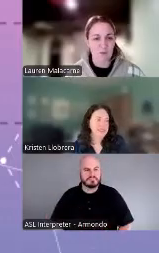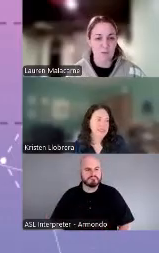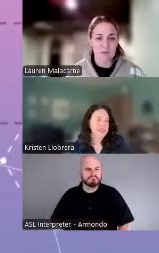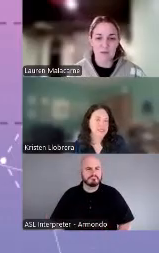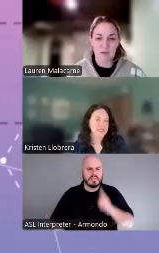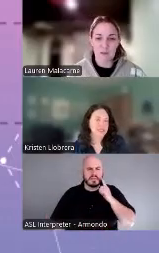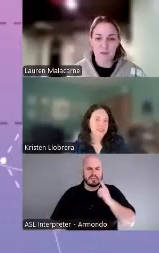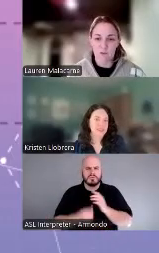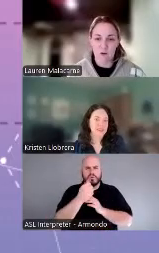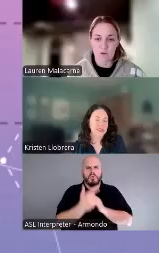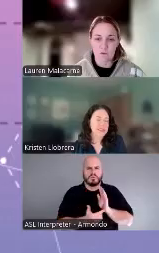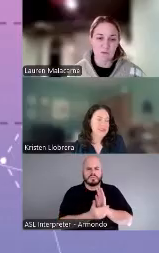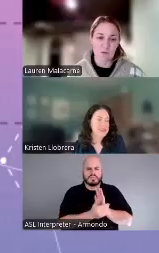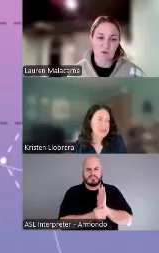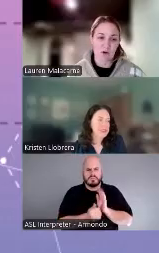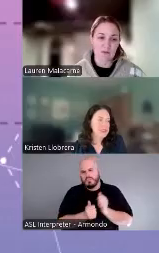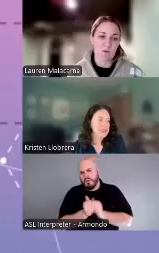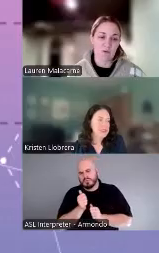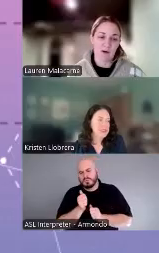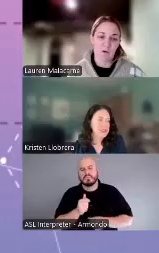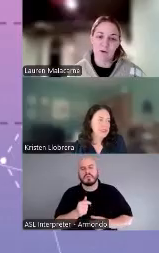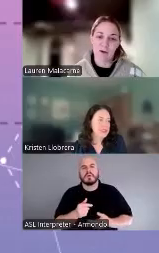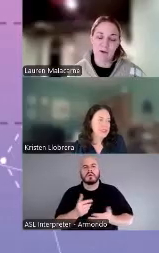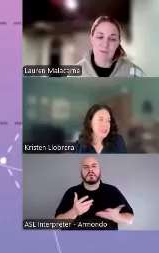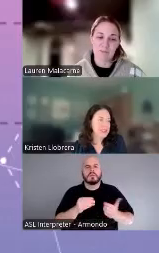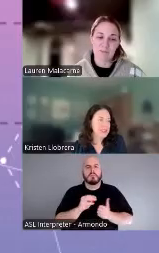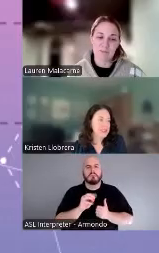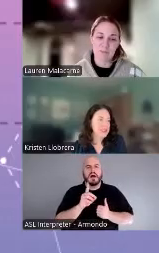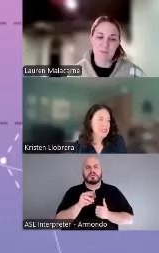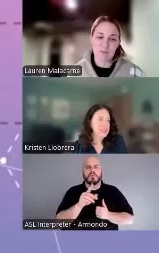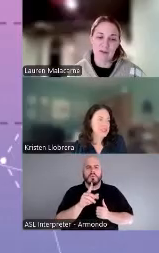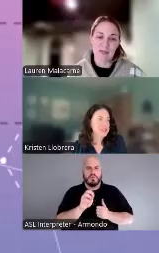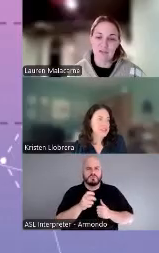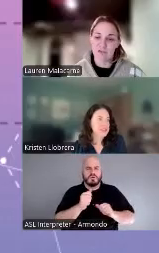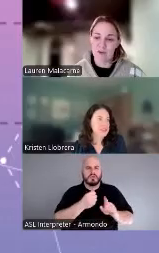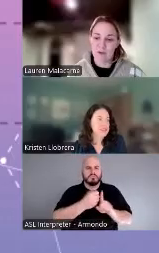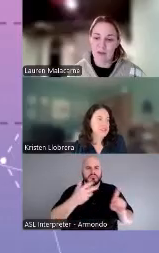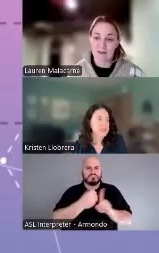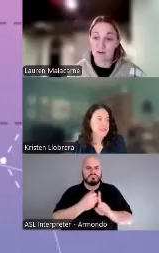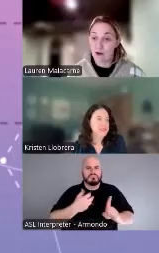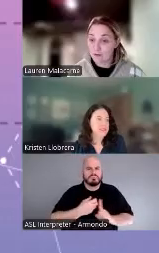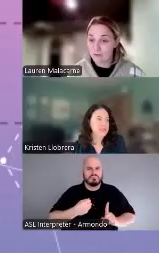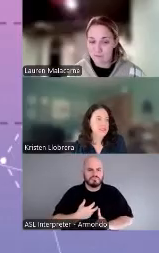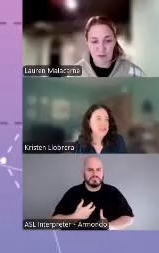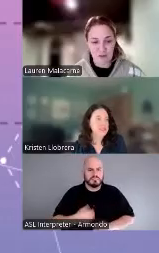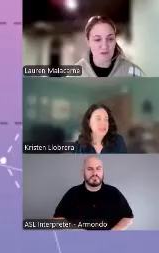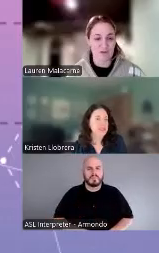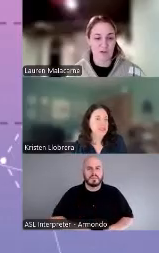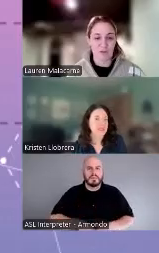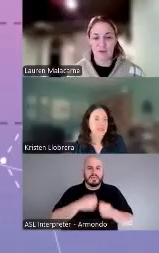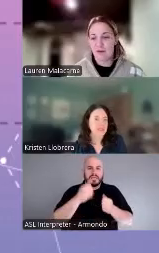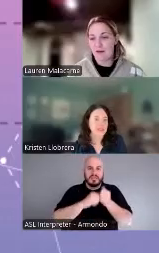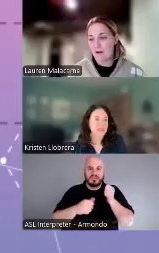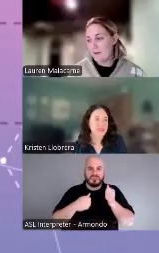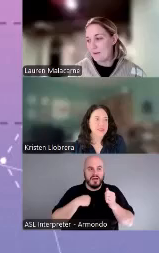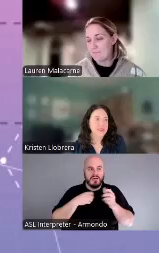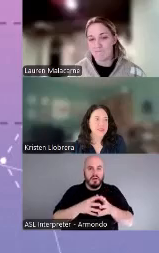There might be one missing, but these were the modules that we were trying to build out. Each of them, it has a lot of information.